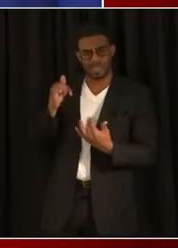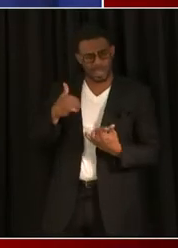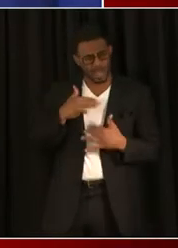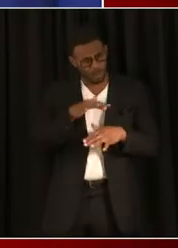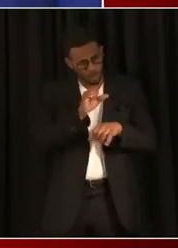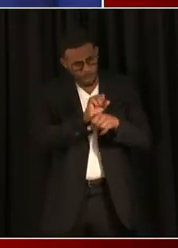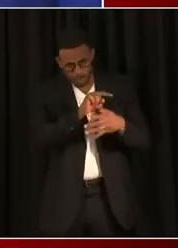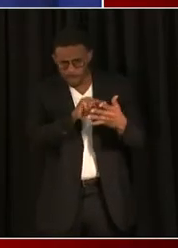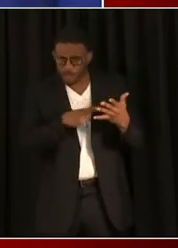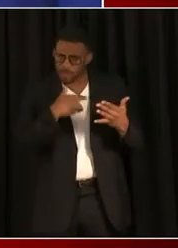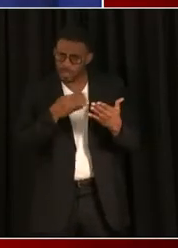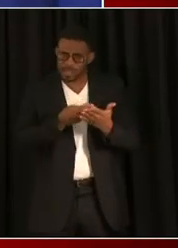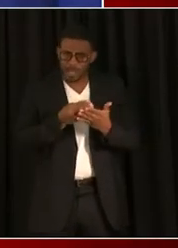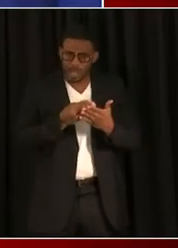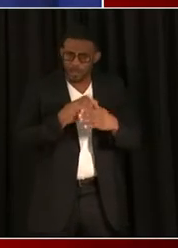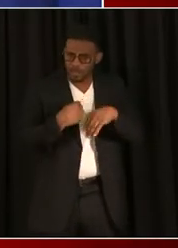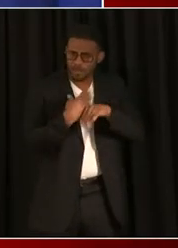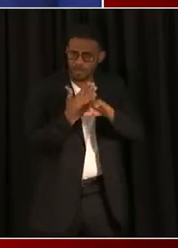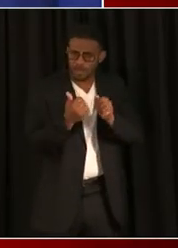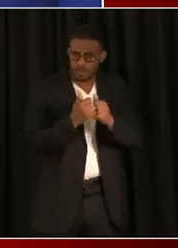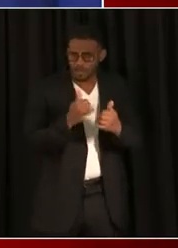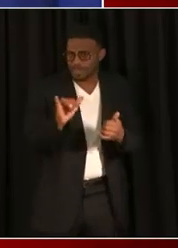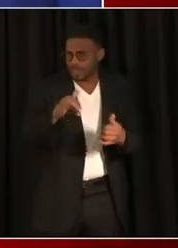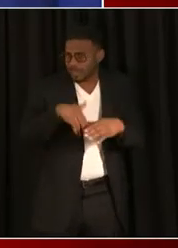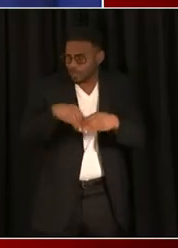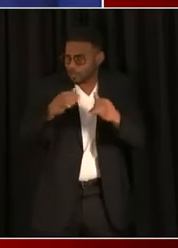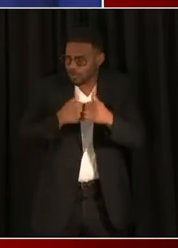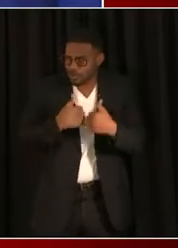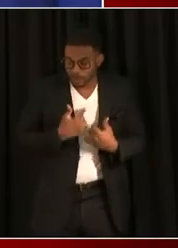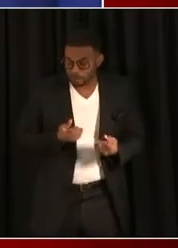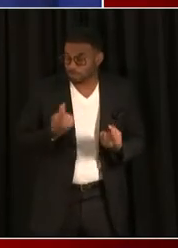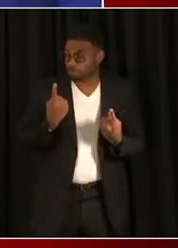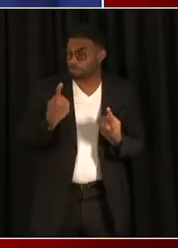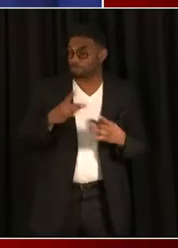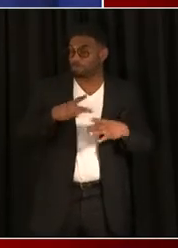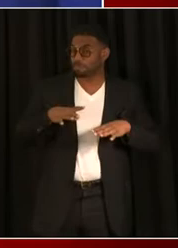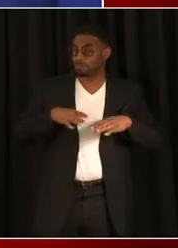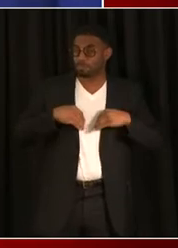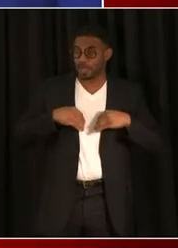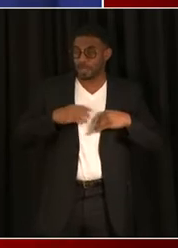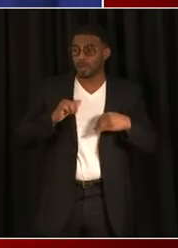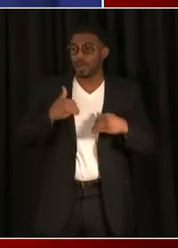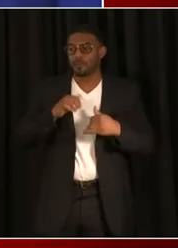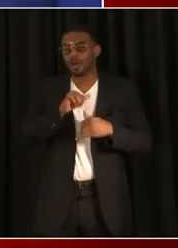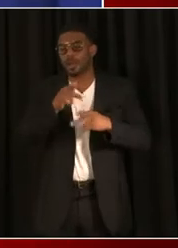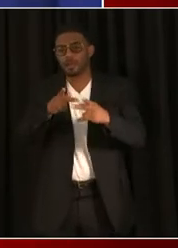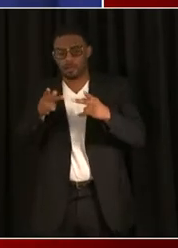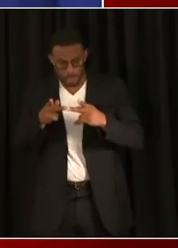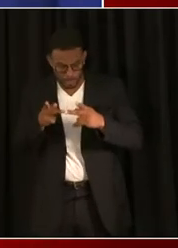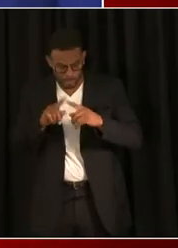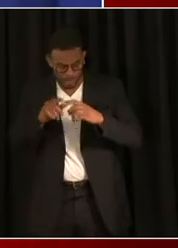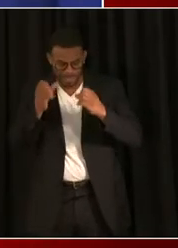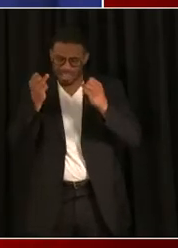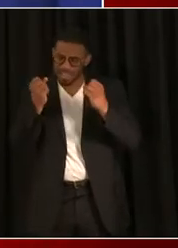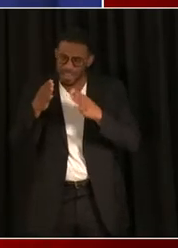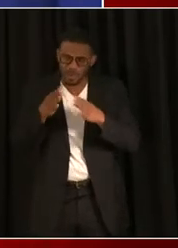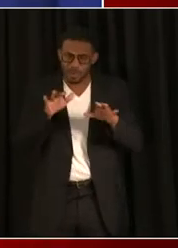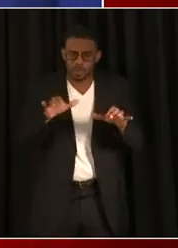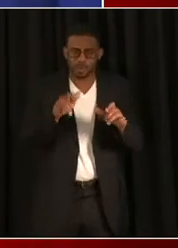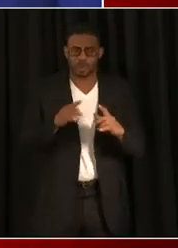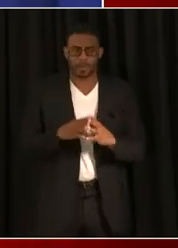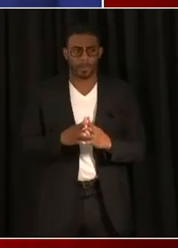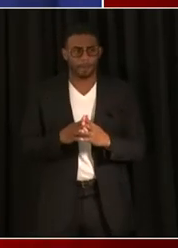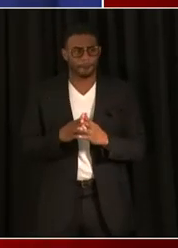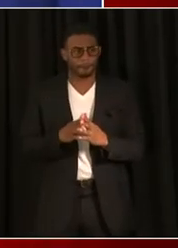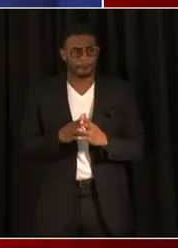said, I have appointments and we can shop virtually together. So it's like you're in the store with me. That was Steadfast Supply. We have other places. There's a lot of